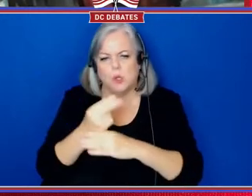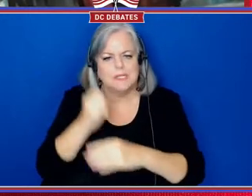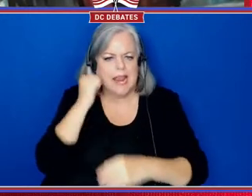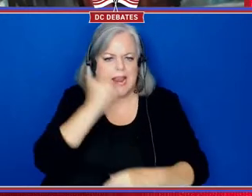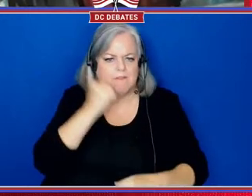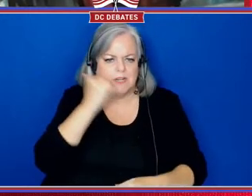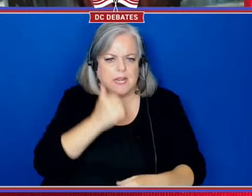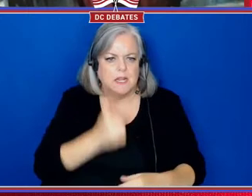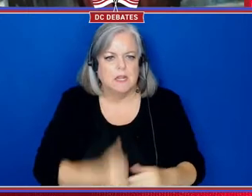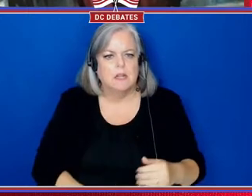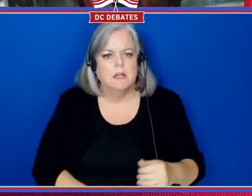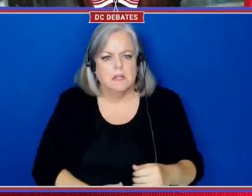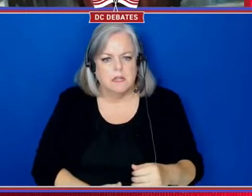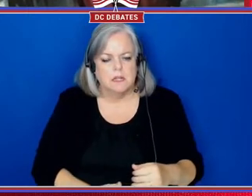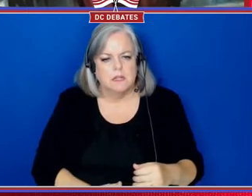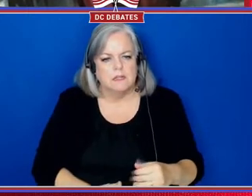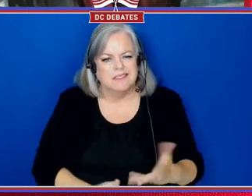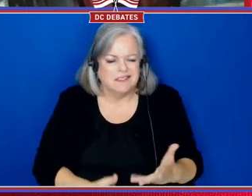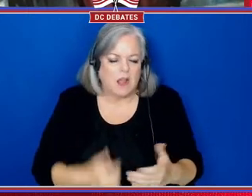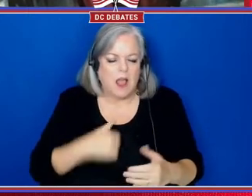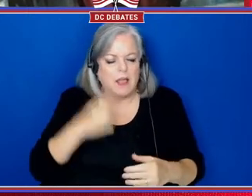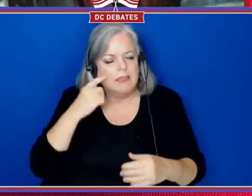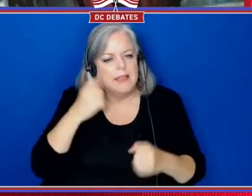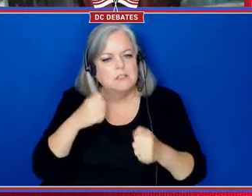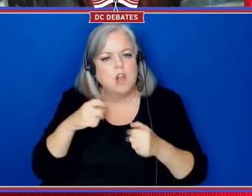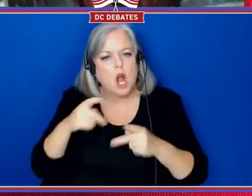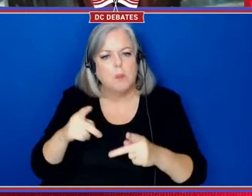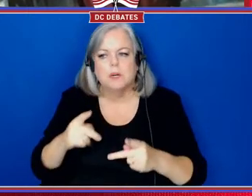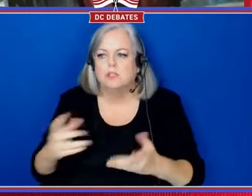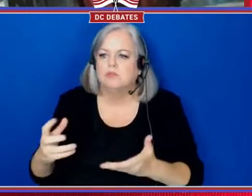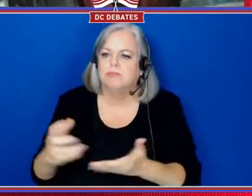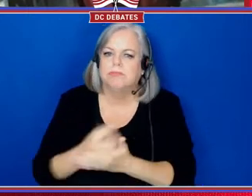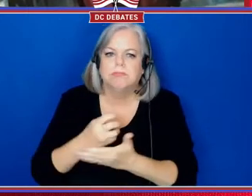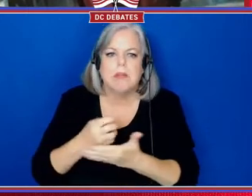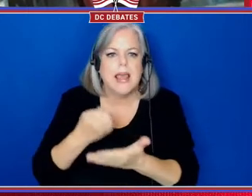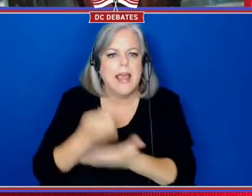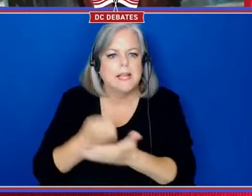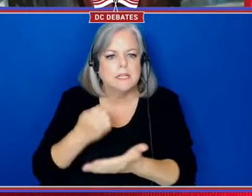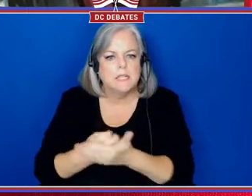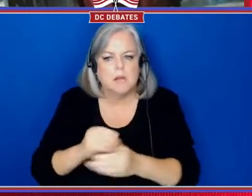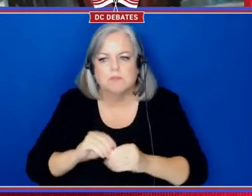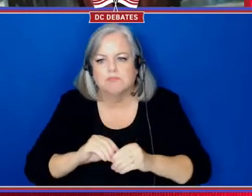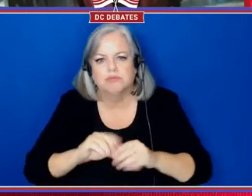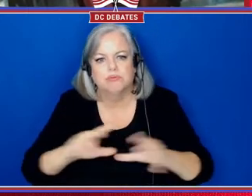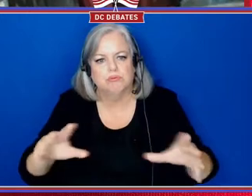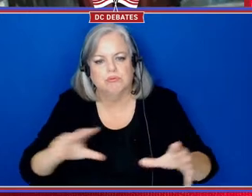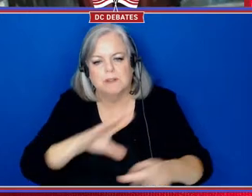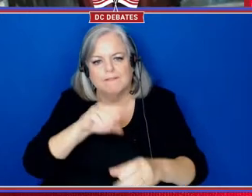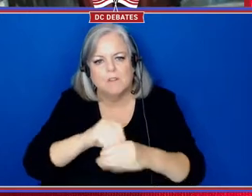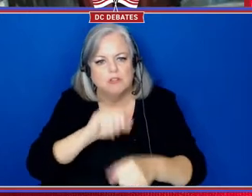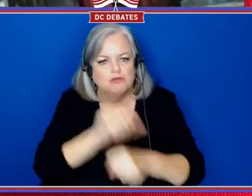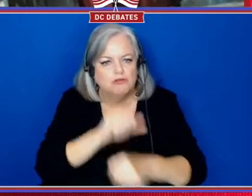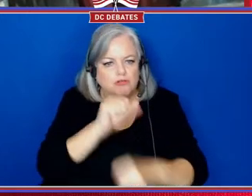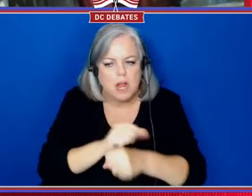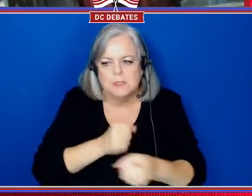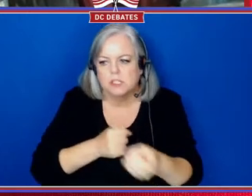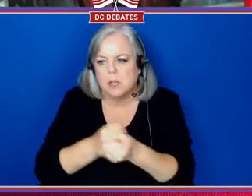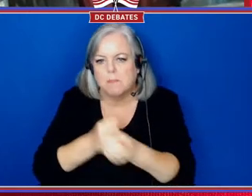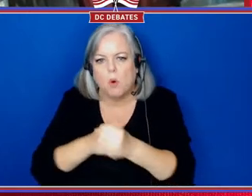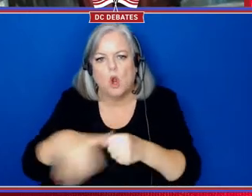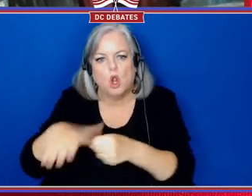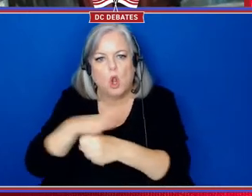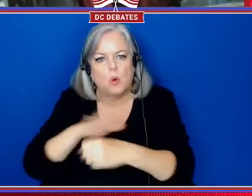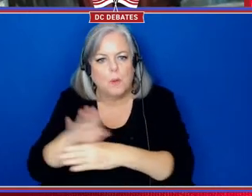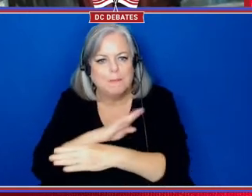but I think it's an opportunity for us to spur economic impact involving jobs, careers, support local businesses in that community. And I think that if you talk